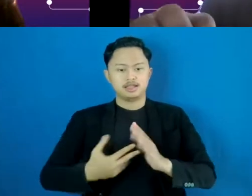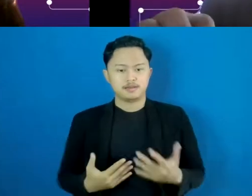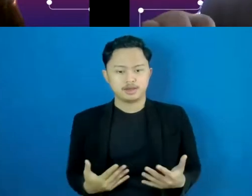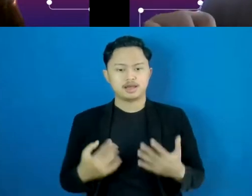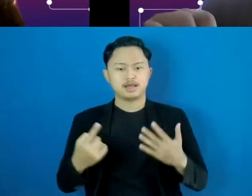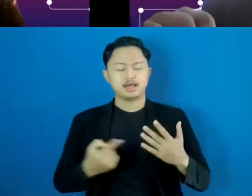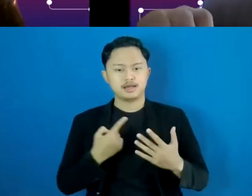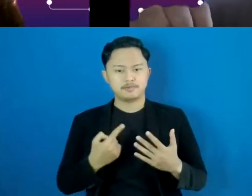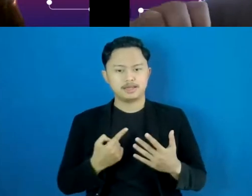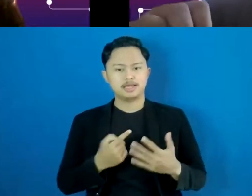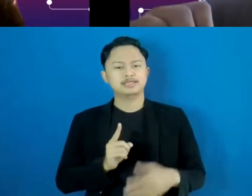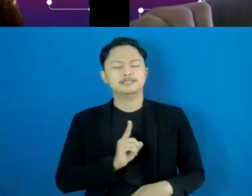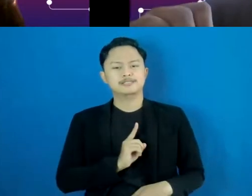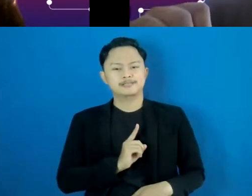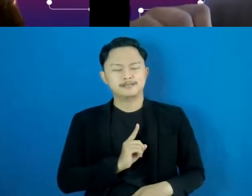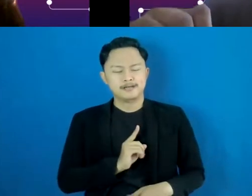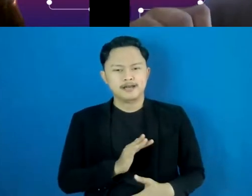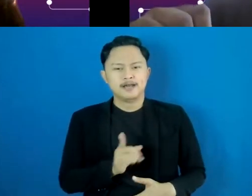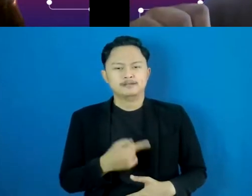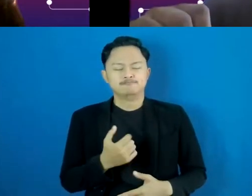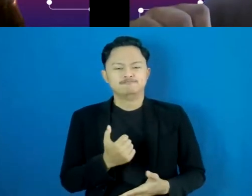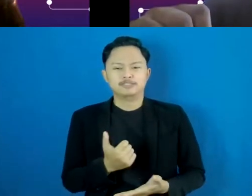us to deploy buses with our own funds.